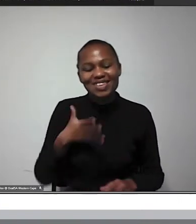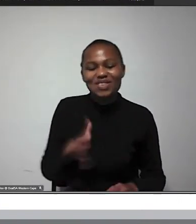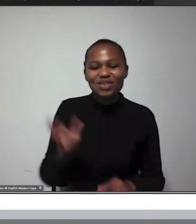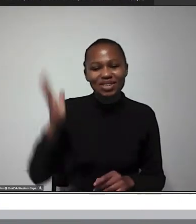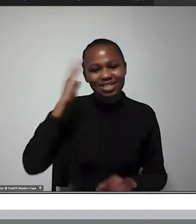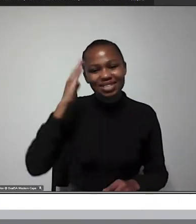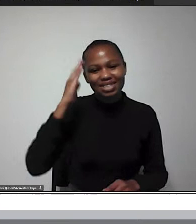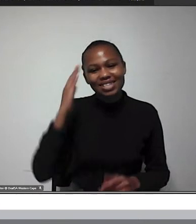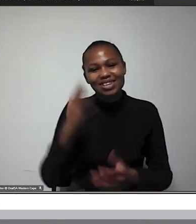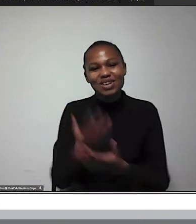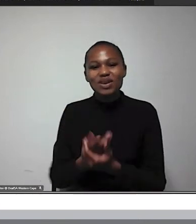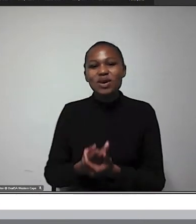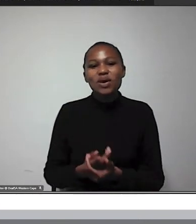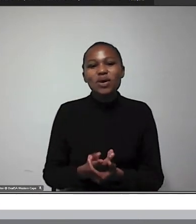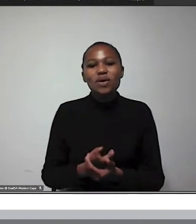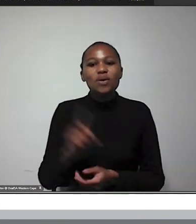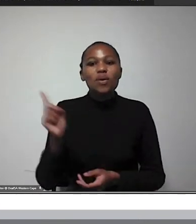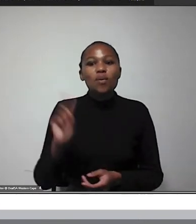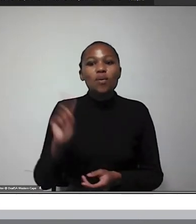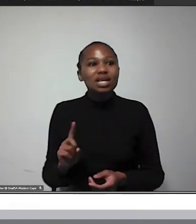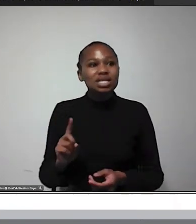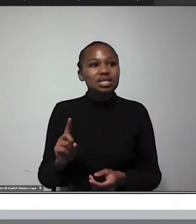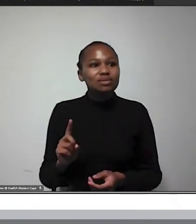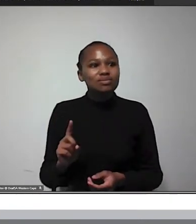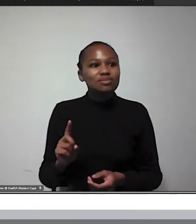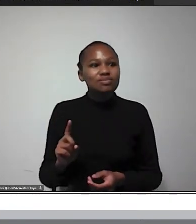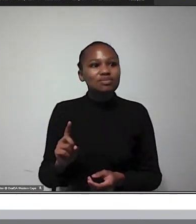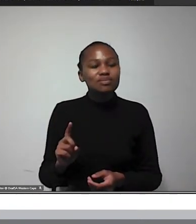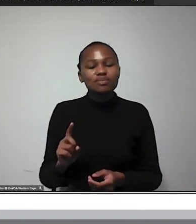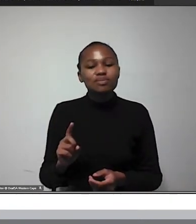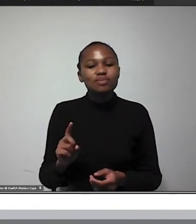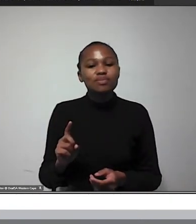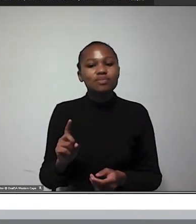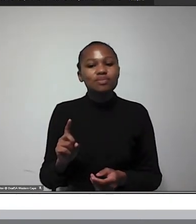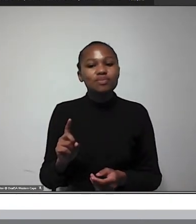be the extreme, but, you know,